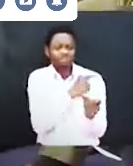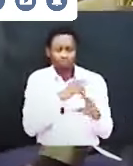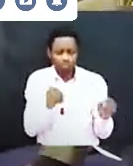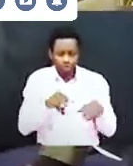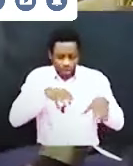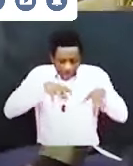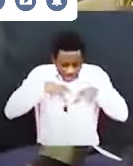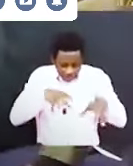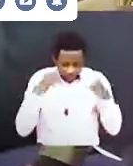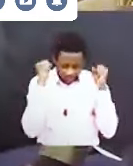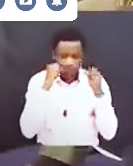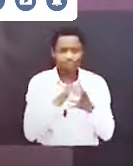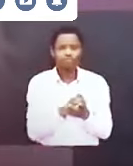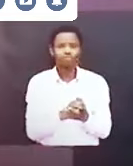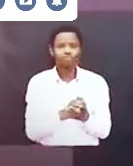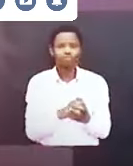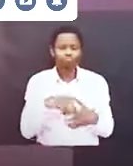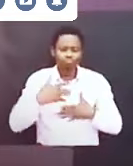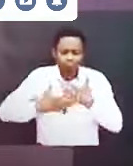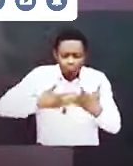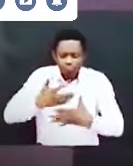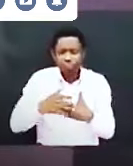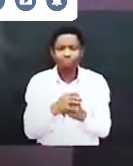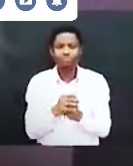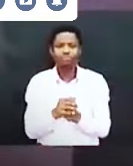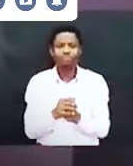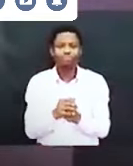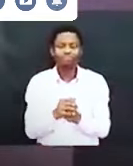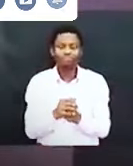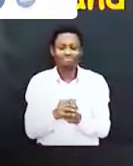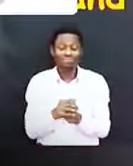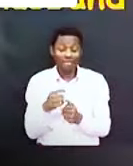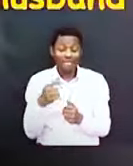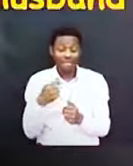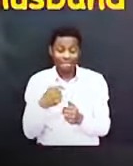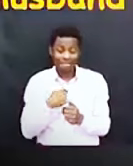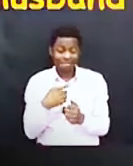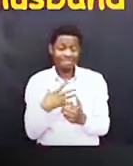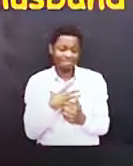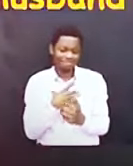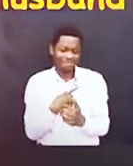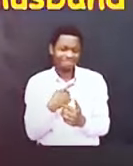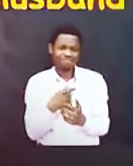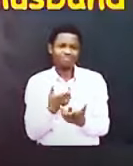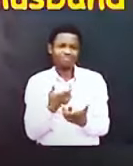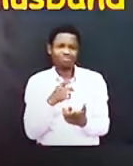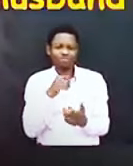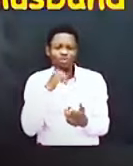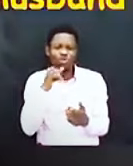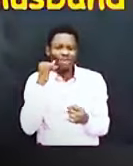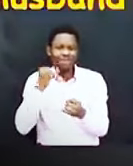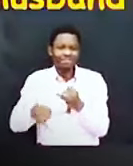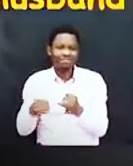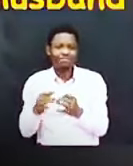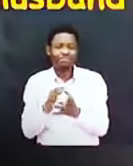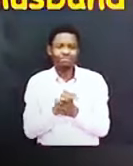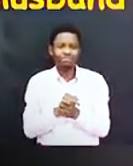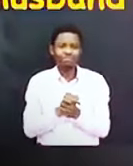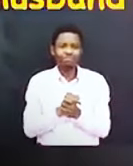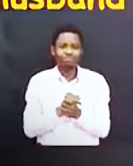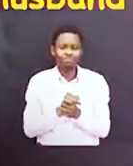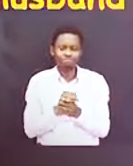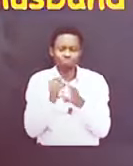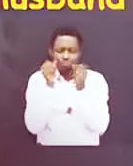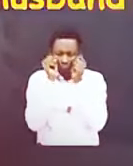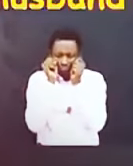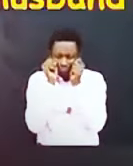See, I like this one, but it is not the last one. It shocked me the first